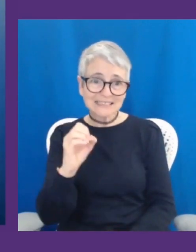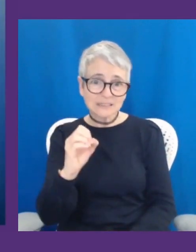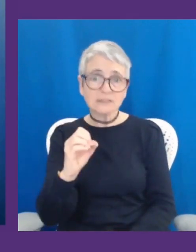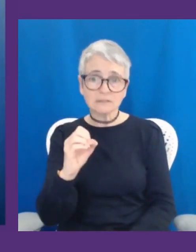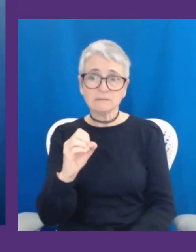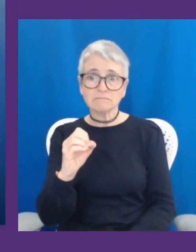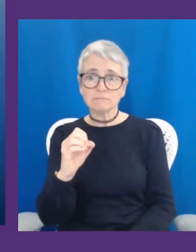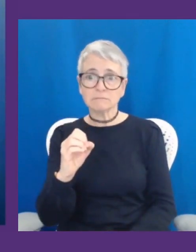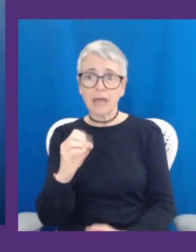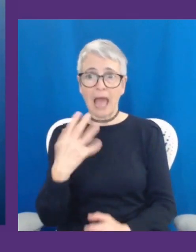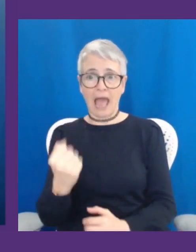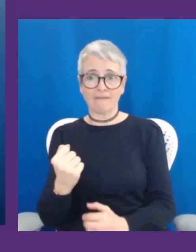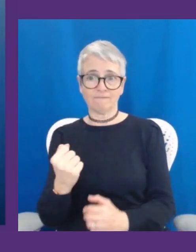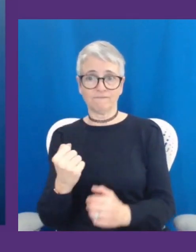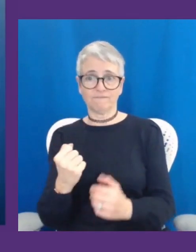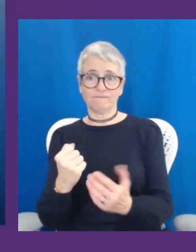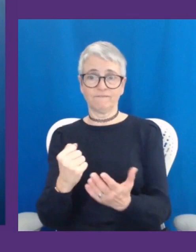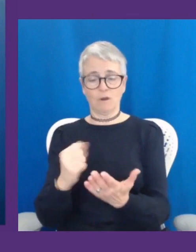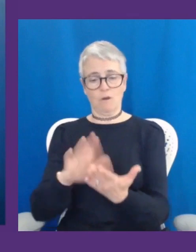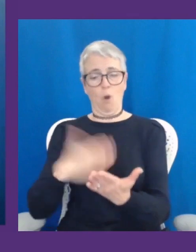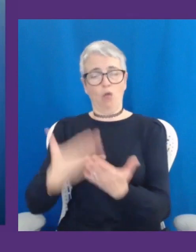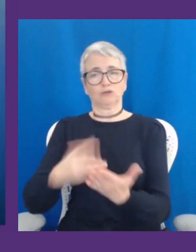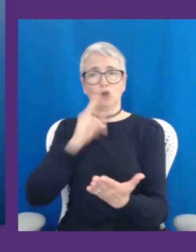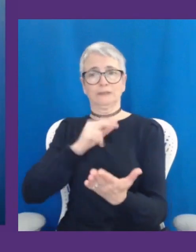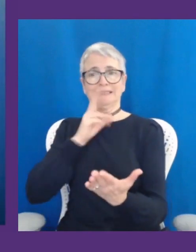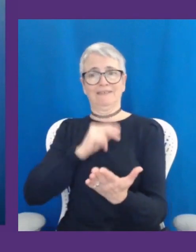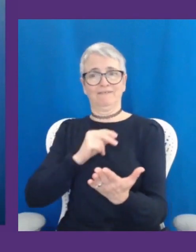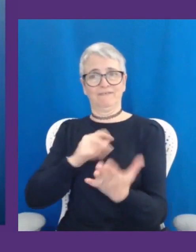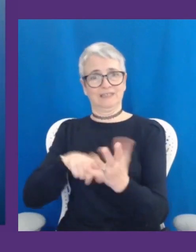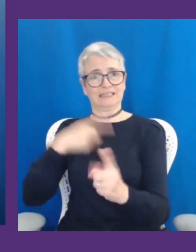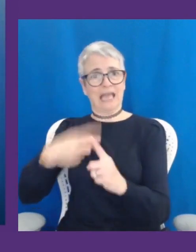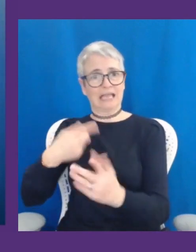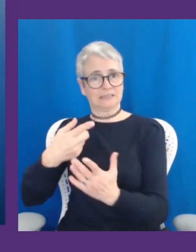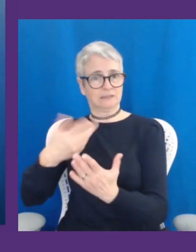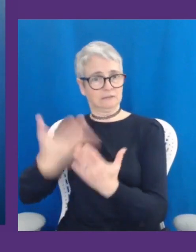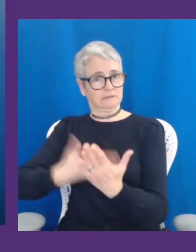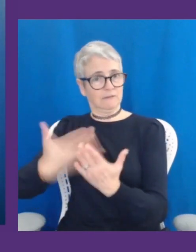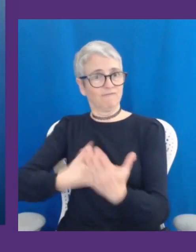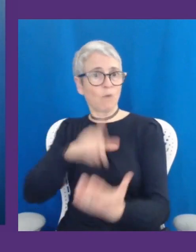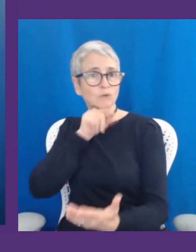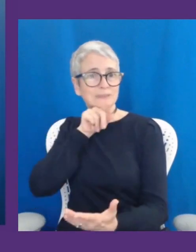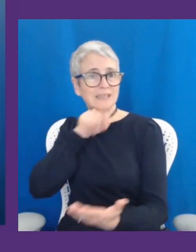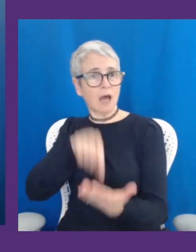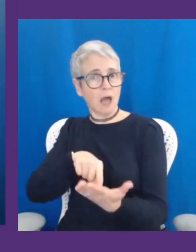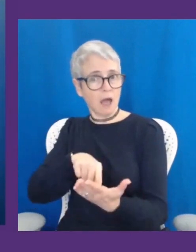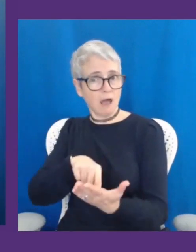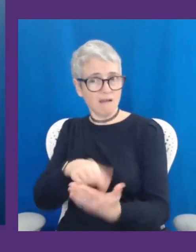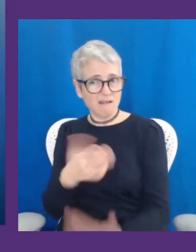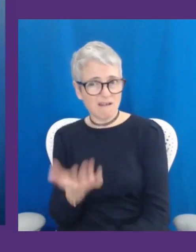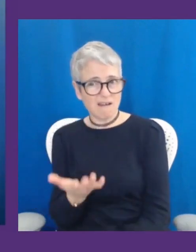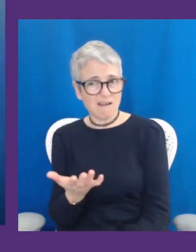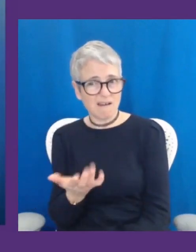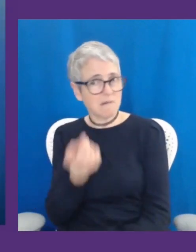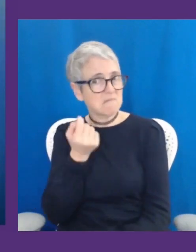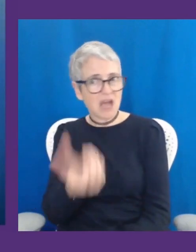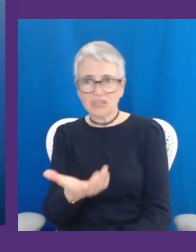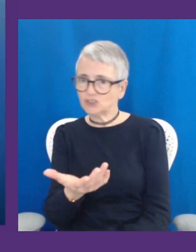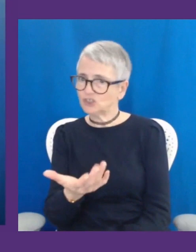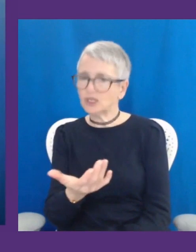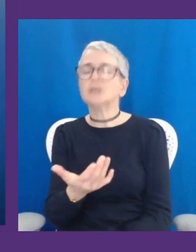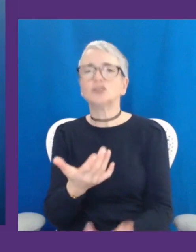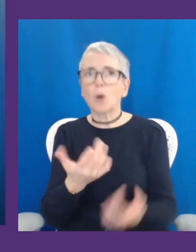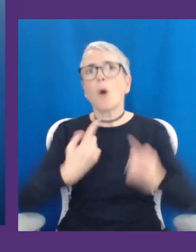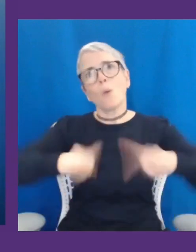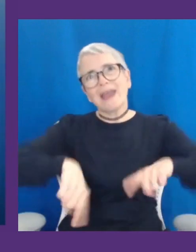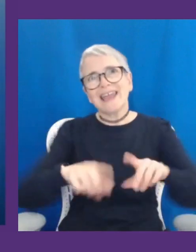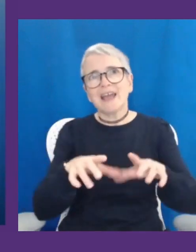like this all the time. But what I do think is happening, we are now in the rooms, some of the rooms, right? We might not be taking up all the